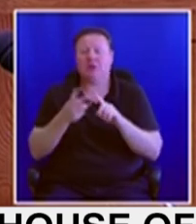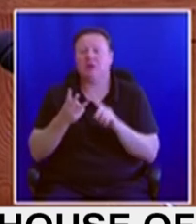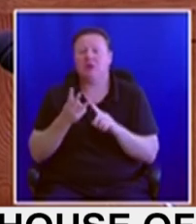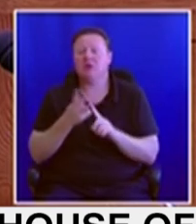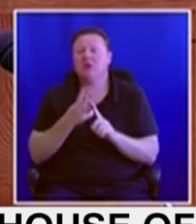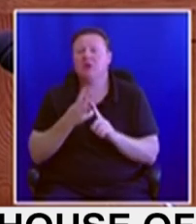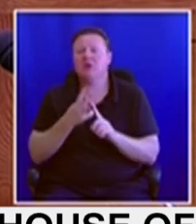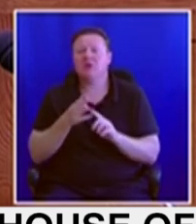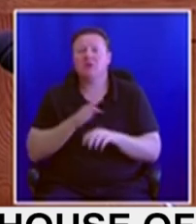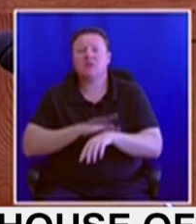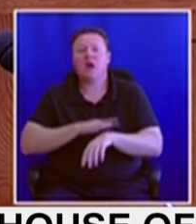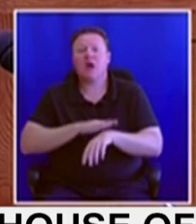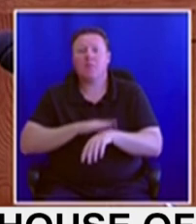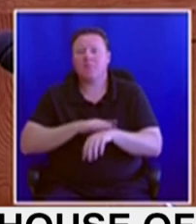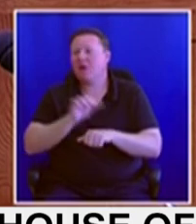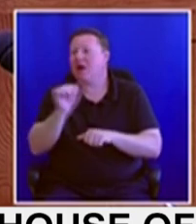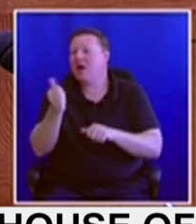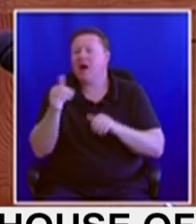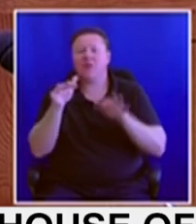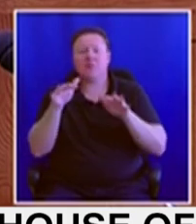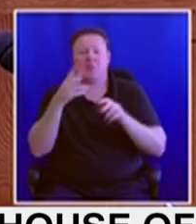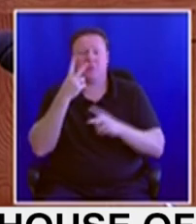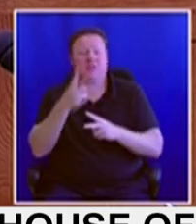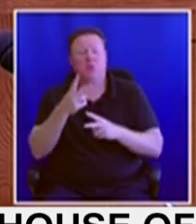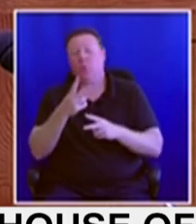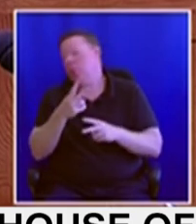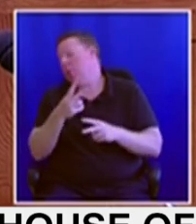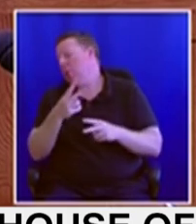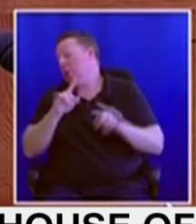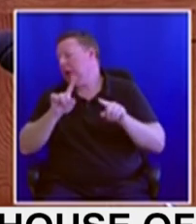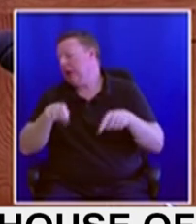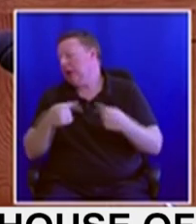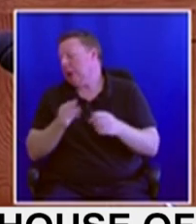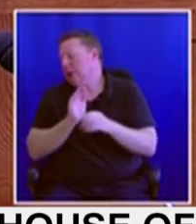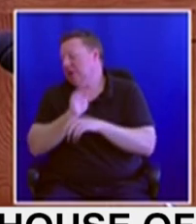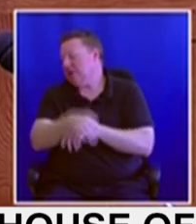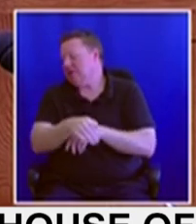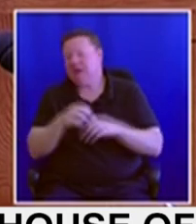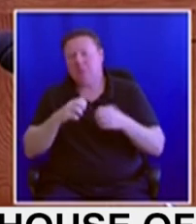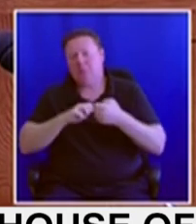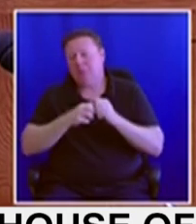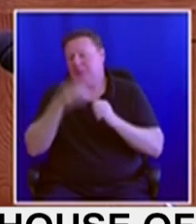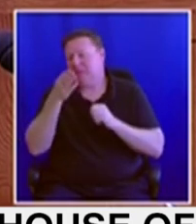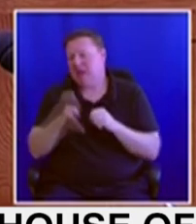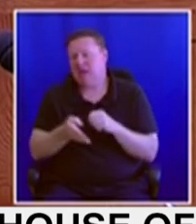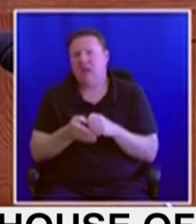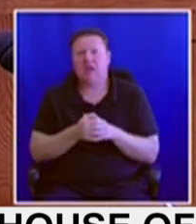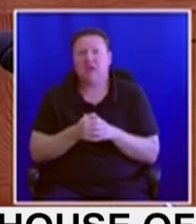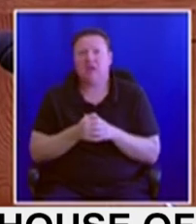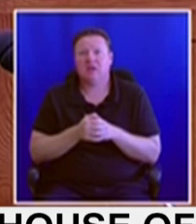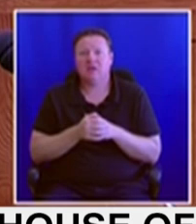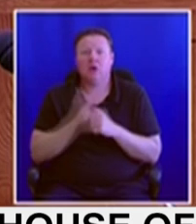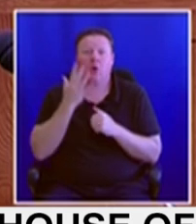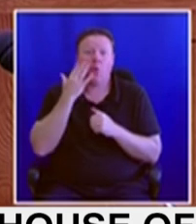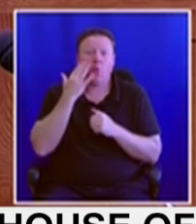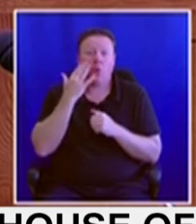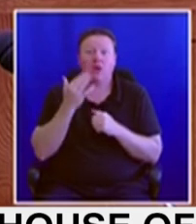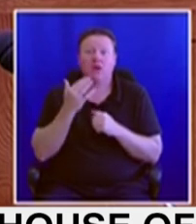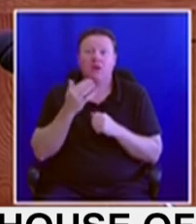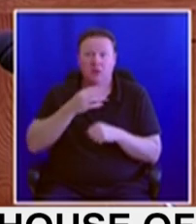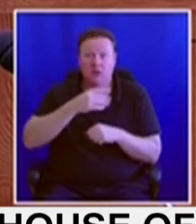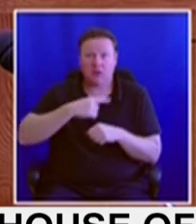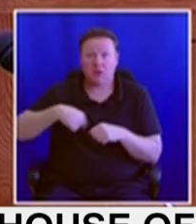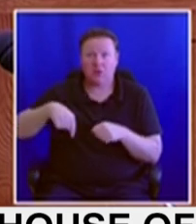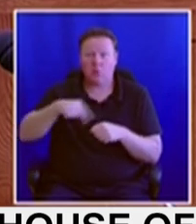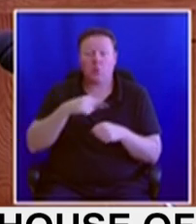what others may see as insurmountable obstacles, that is when we